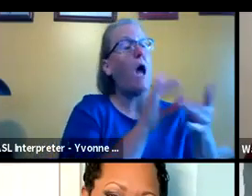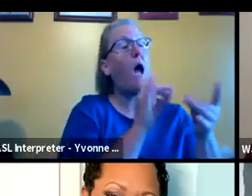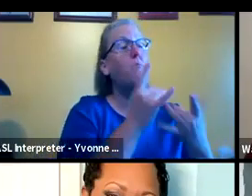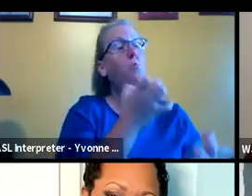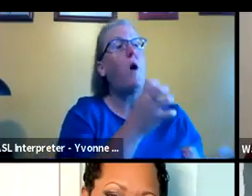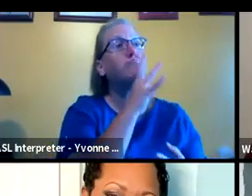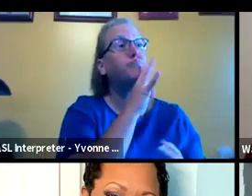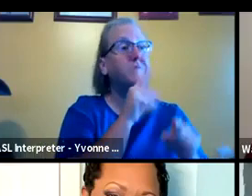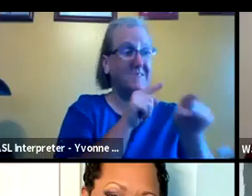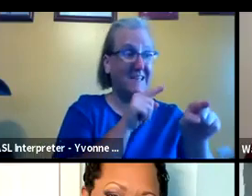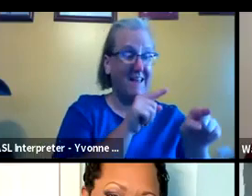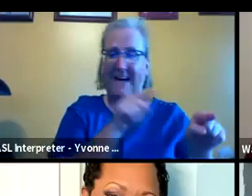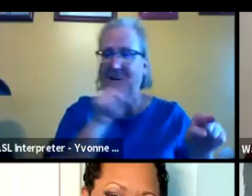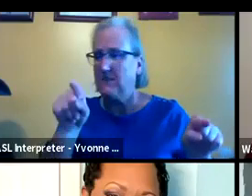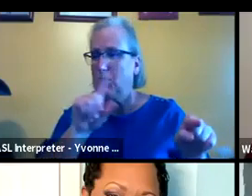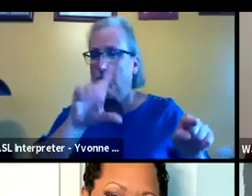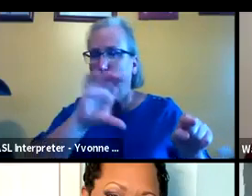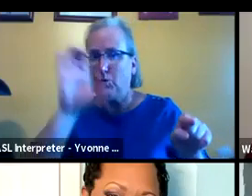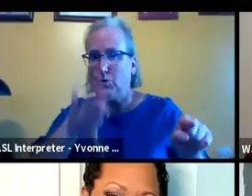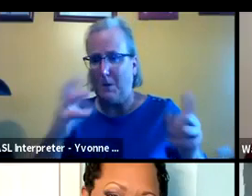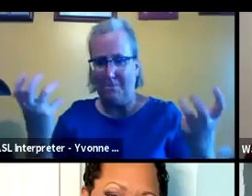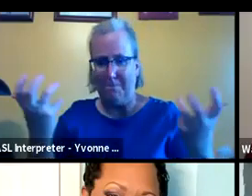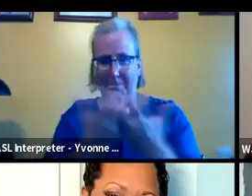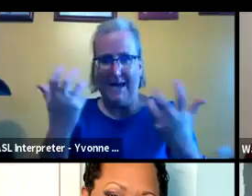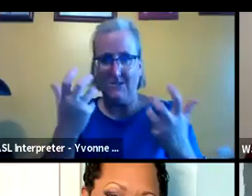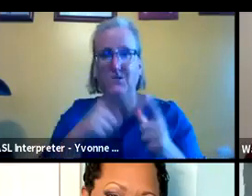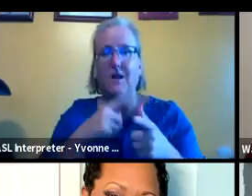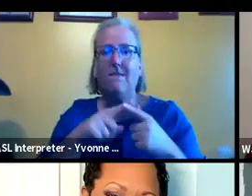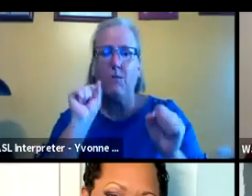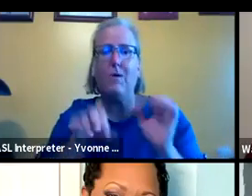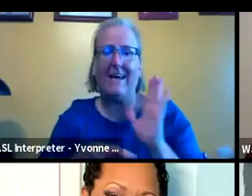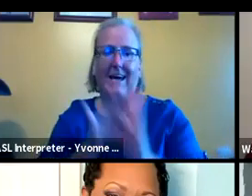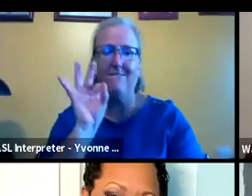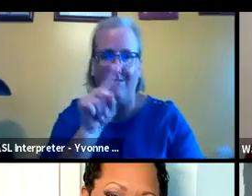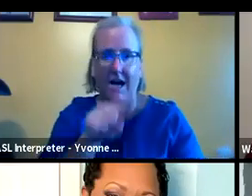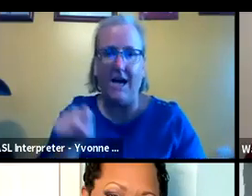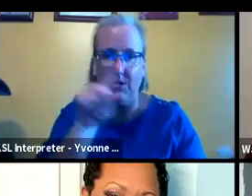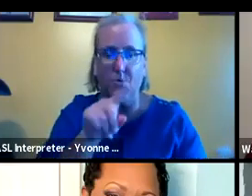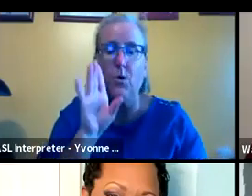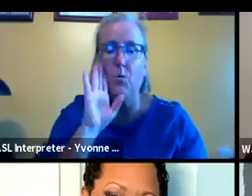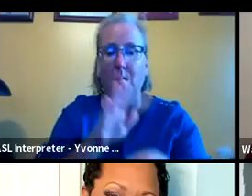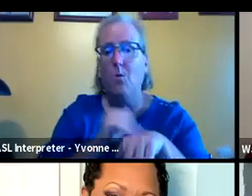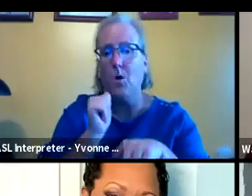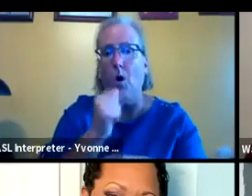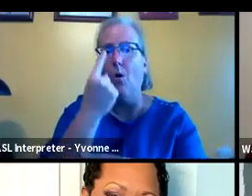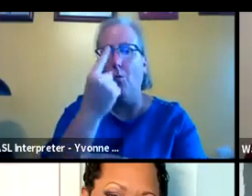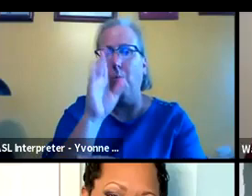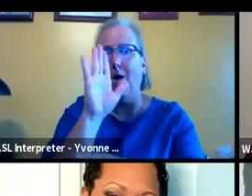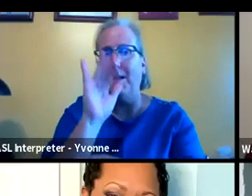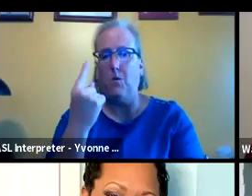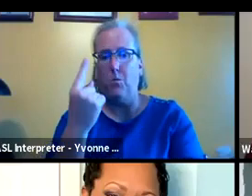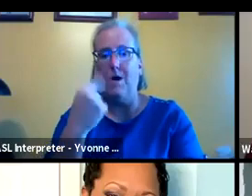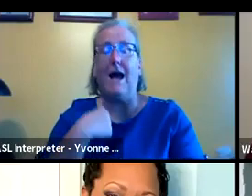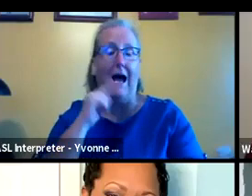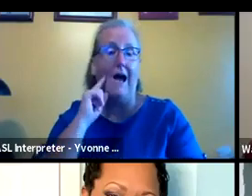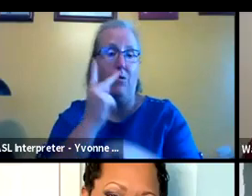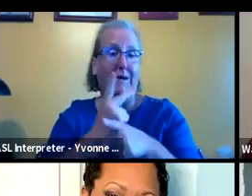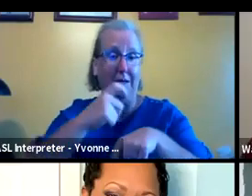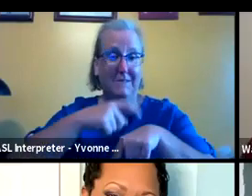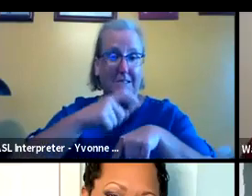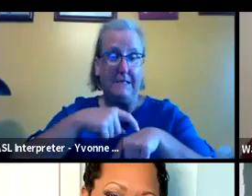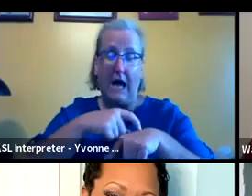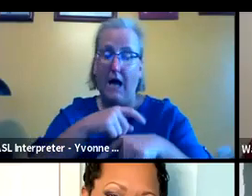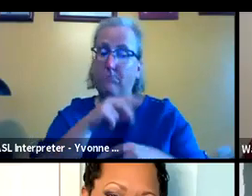name that I'm seeing on Zoom, so it's easiest for us to find you. So we'll call people at one by one. I will keep time and I'll just try to keep